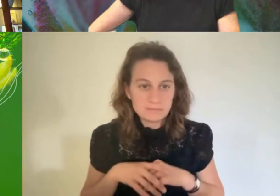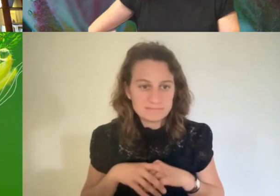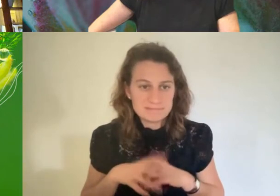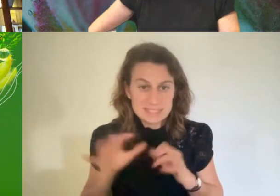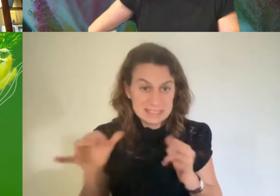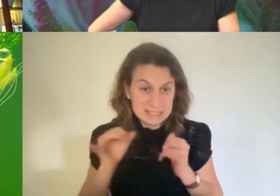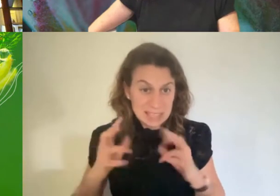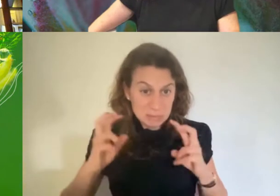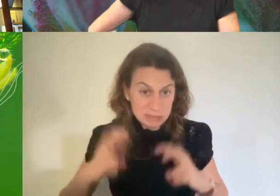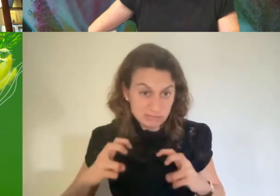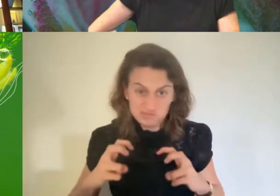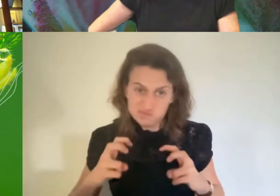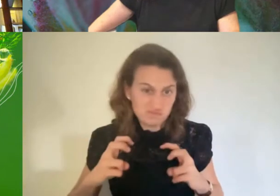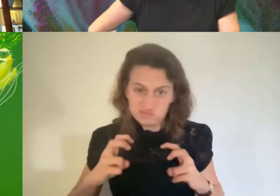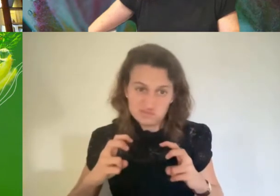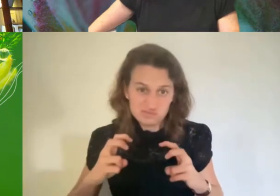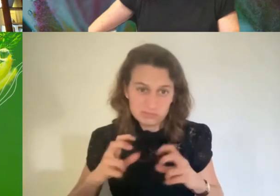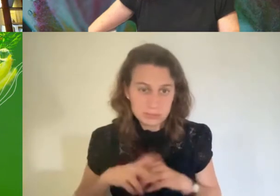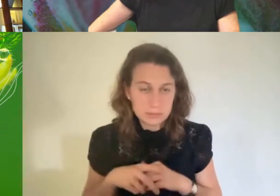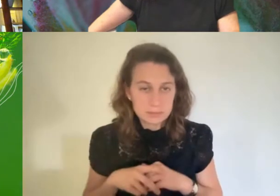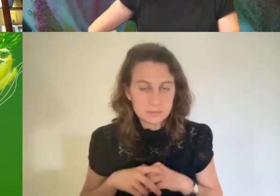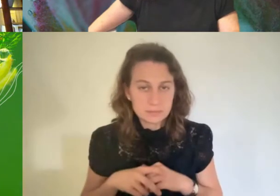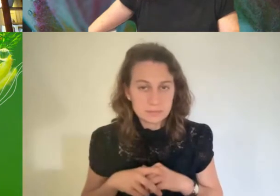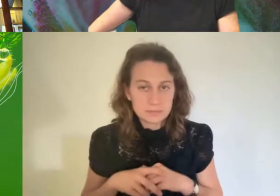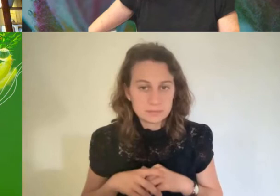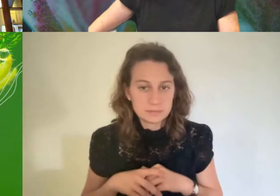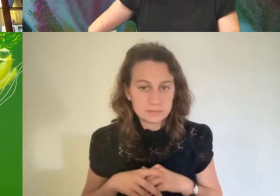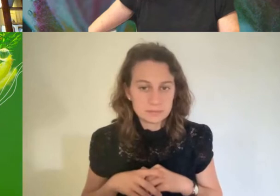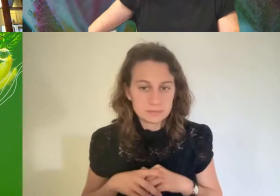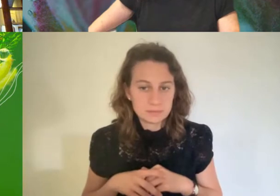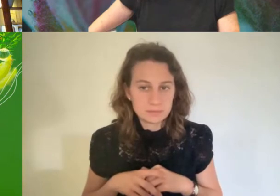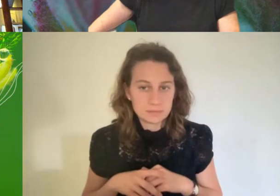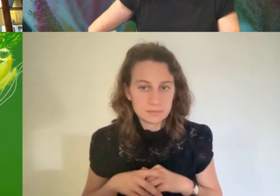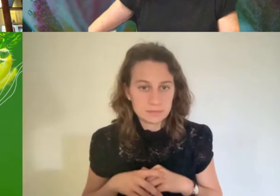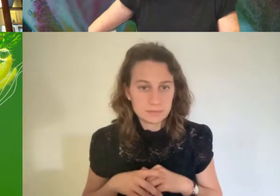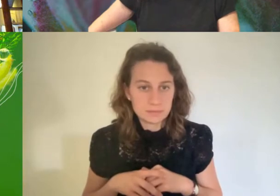same as it is in person. So as soon as we both